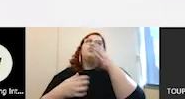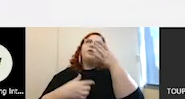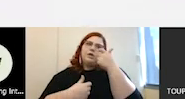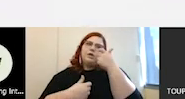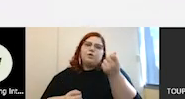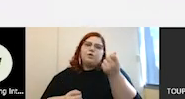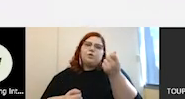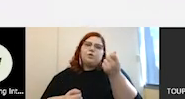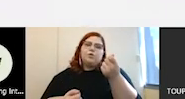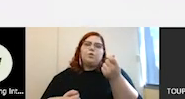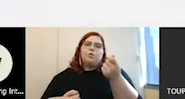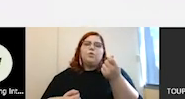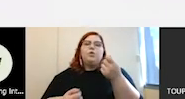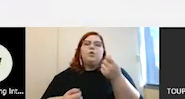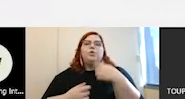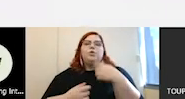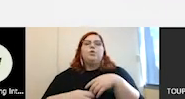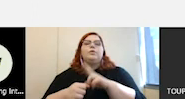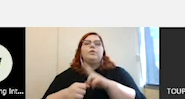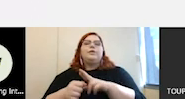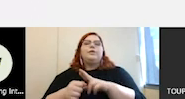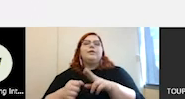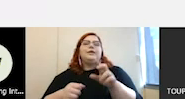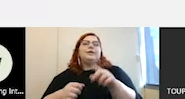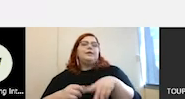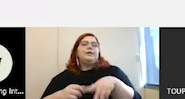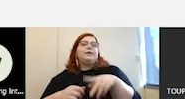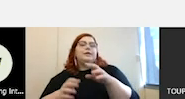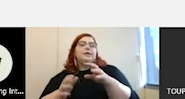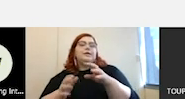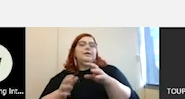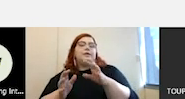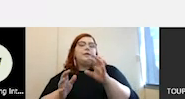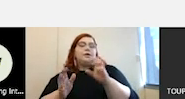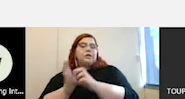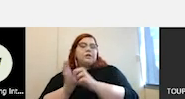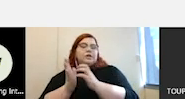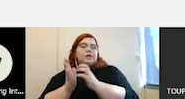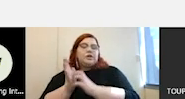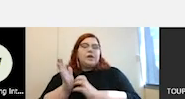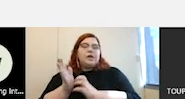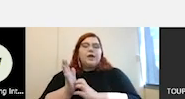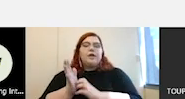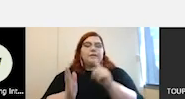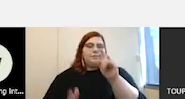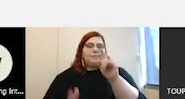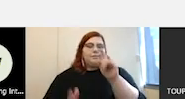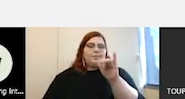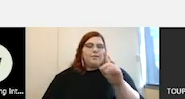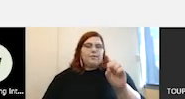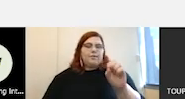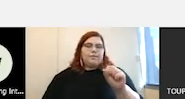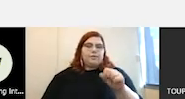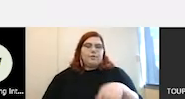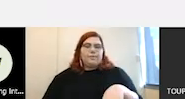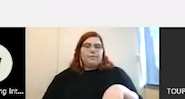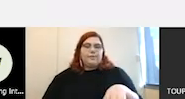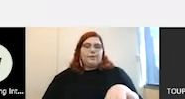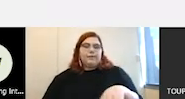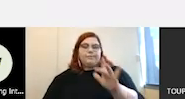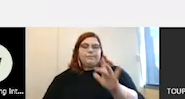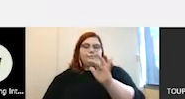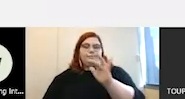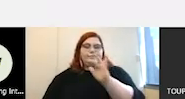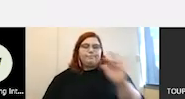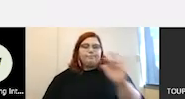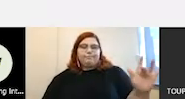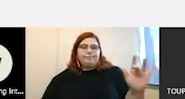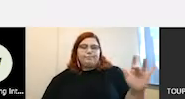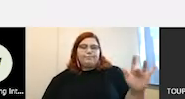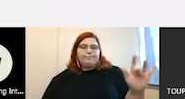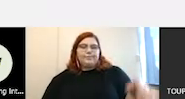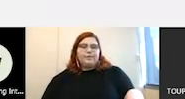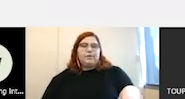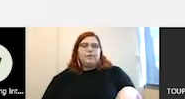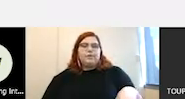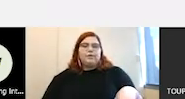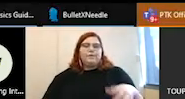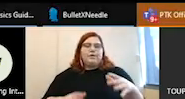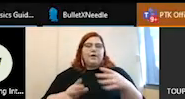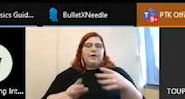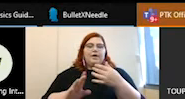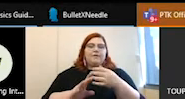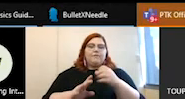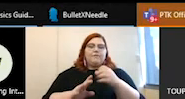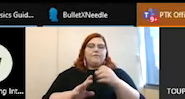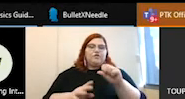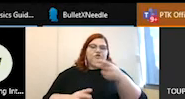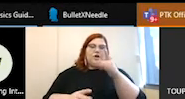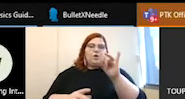styles. Because you can have your text blink, you can have your text be kind of shadowy, you can have it upside down. And this is